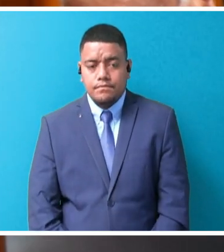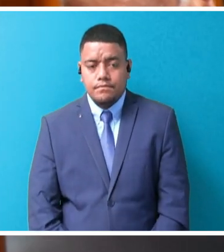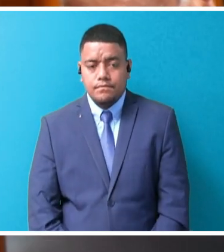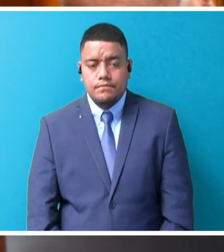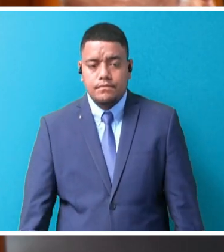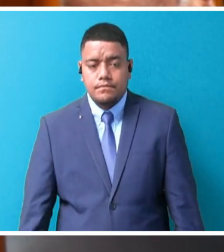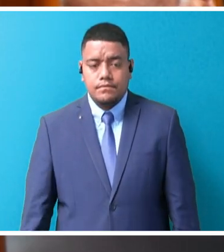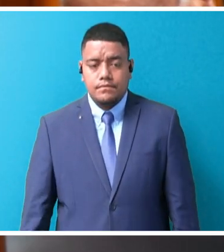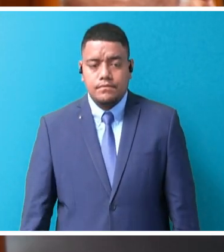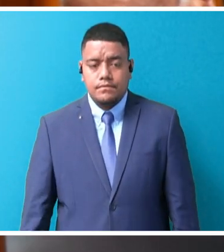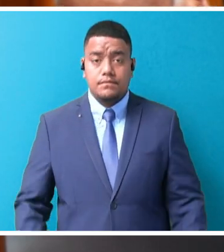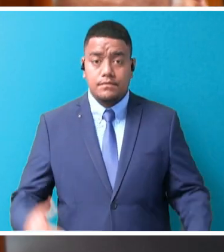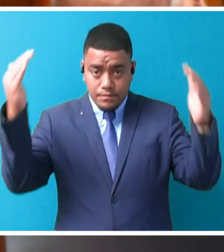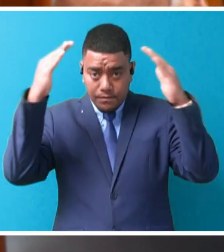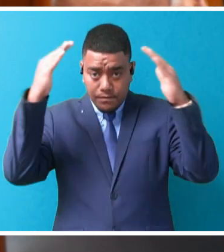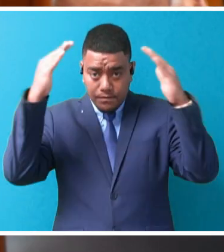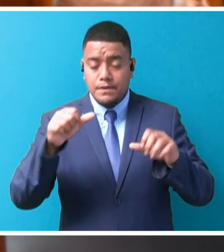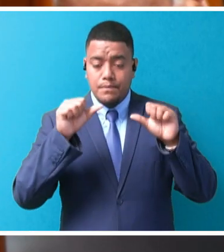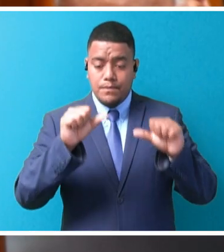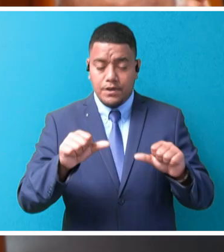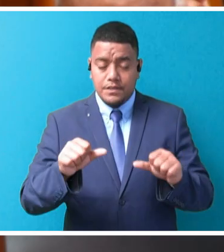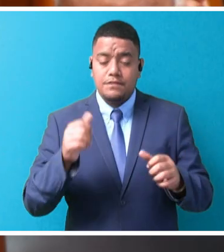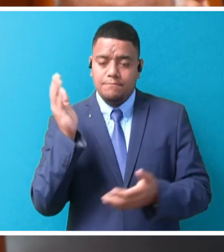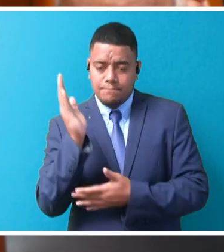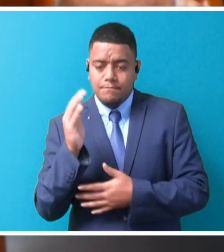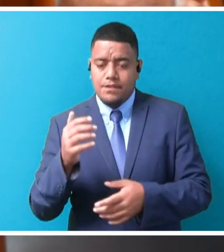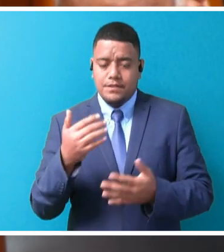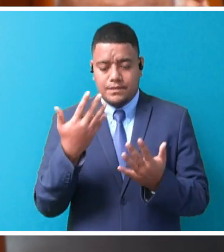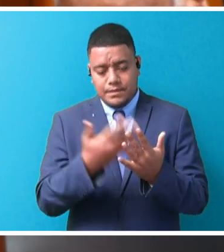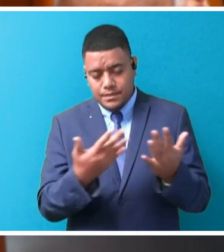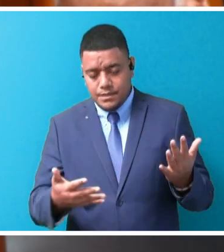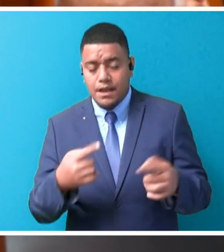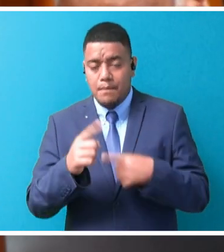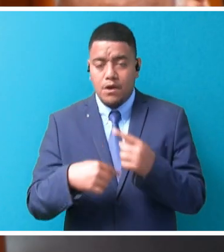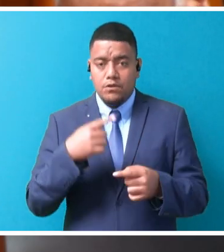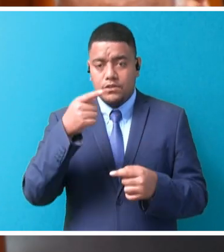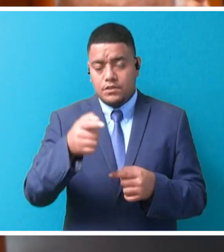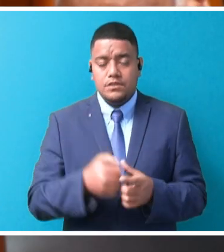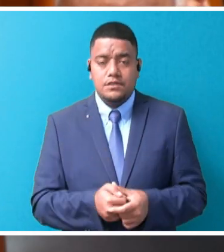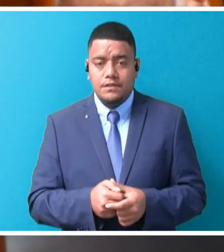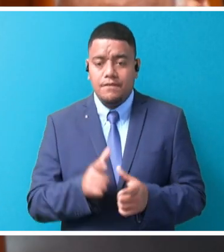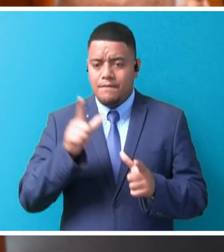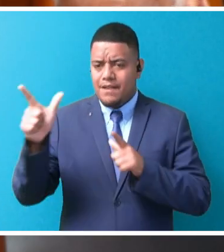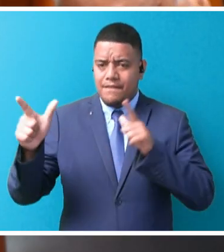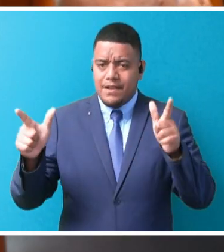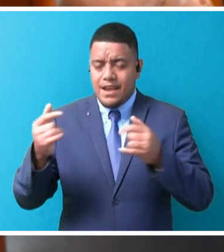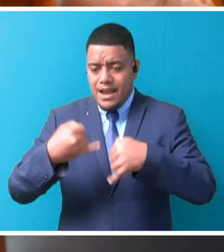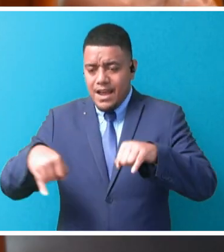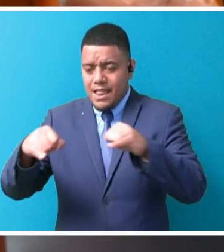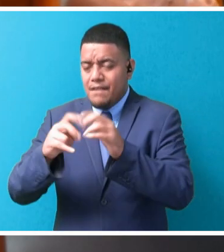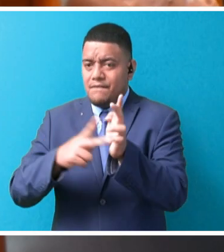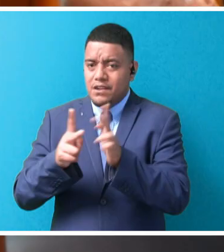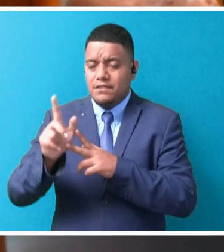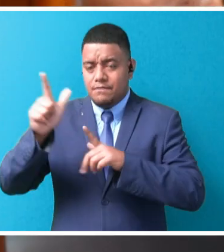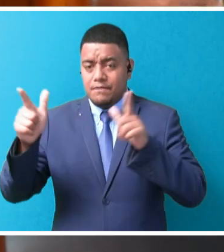Mr. Speaker, sir, His Excellency the President reiterated that rural, interior and maritime areas must